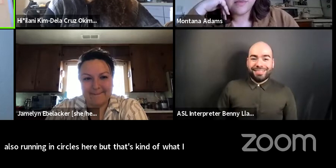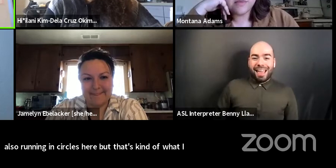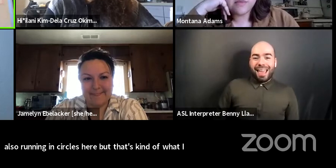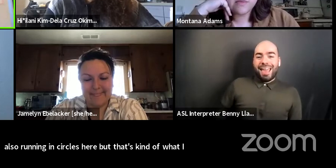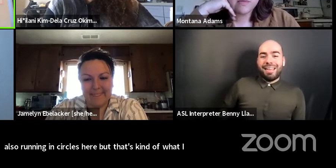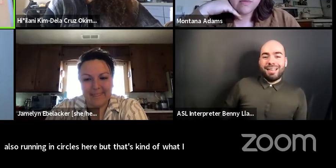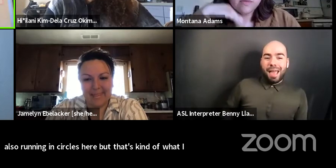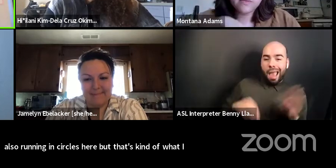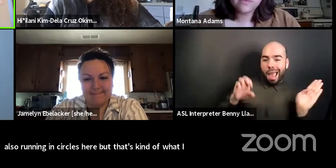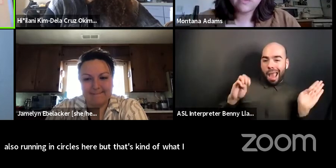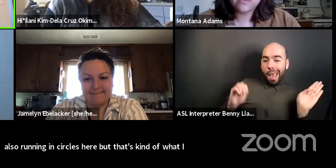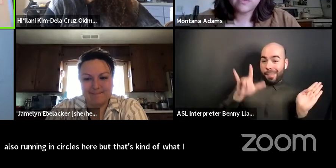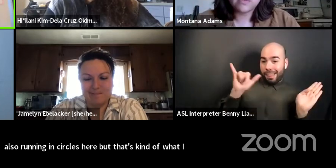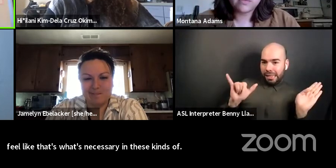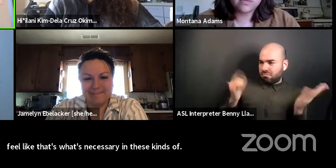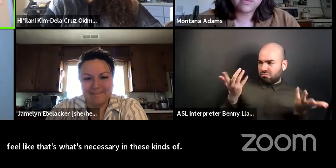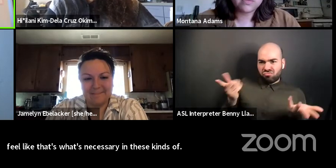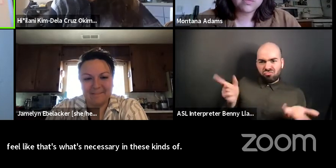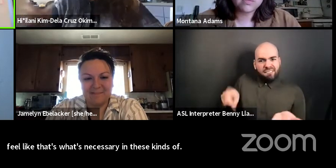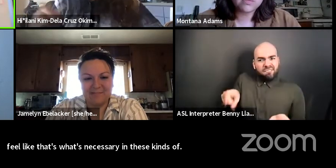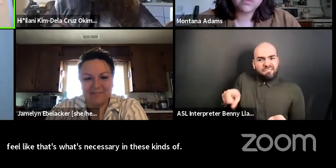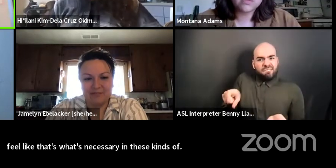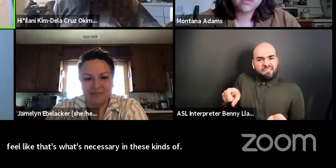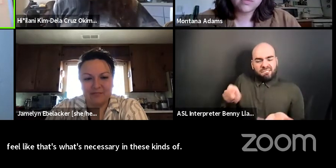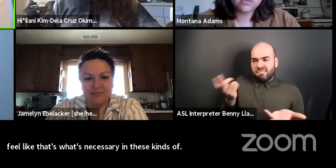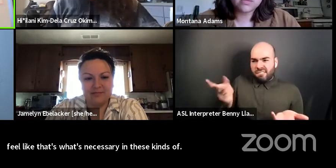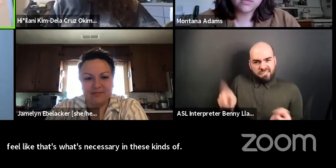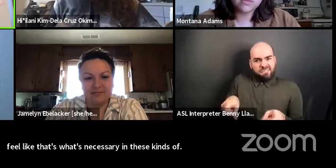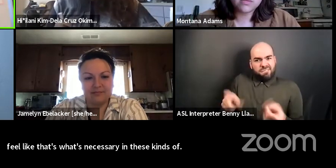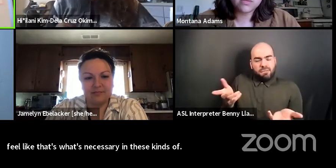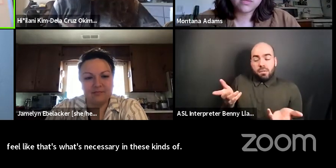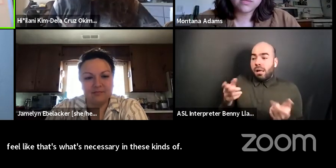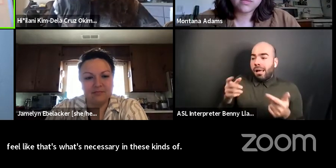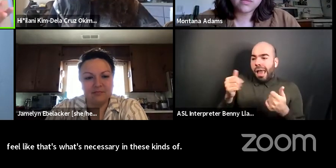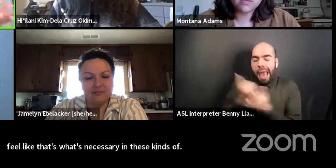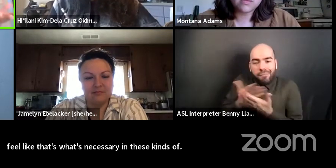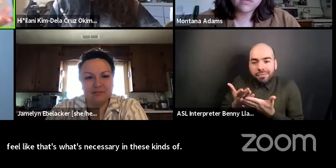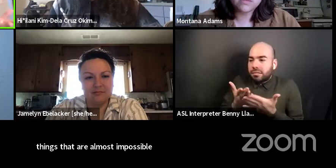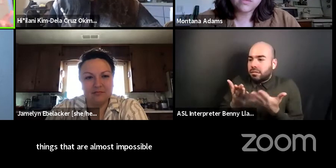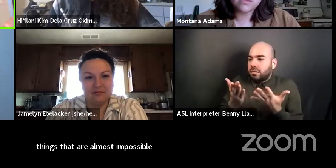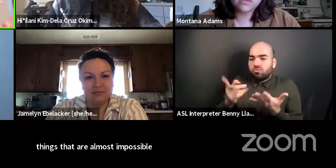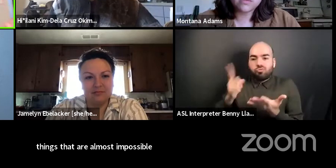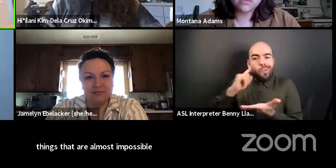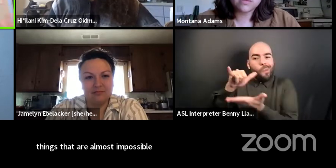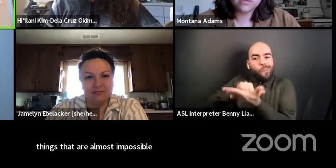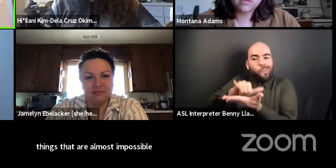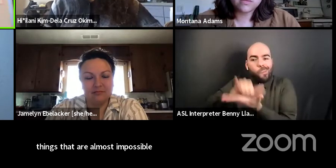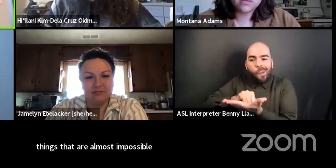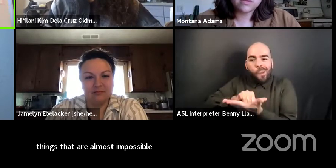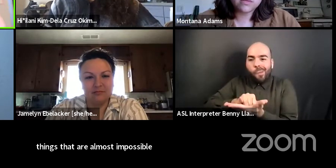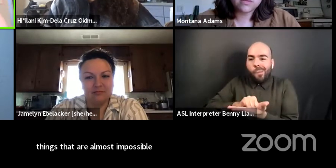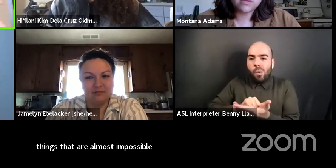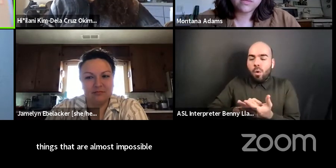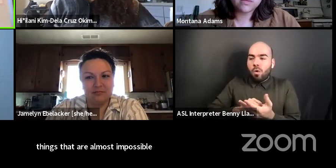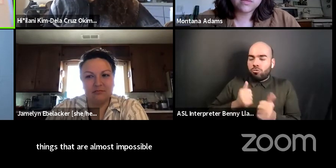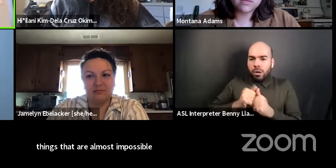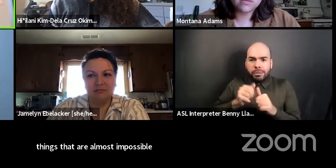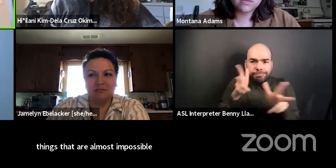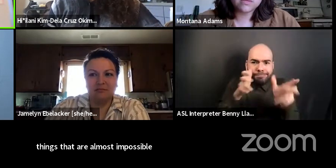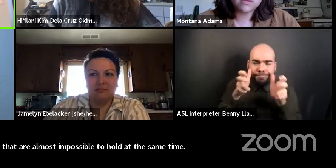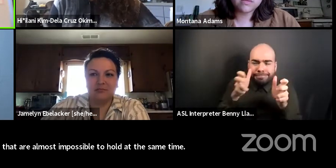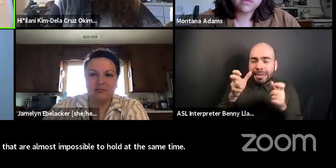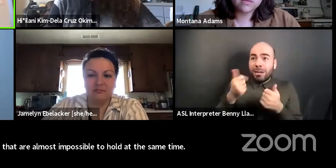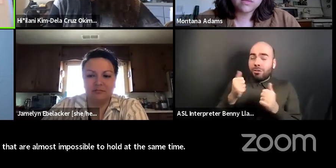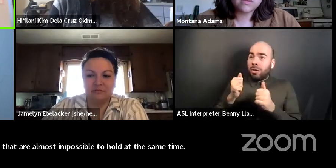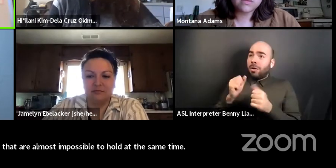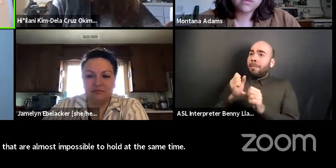kinds of conversations is to try and hold all these things that are almost impossible to hold at the same time. And yet